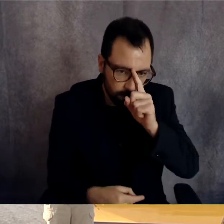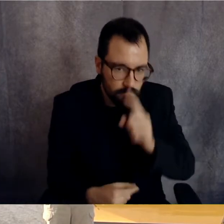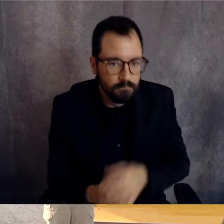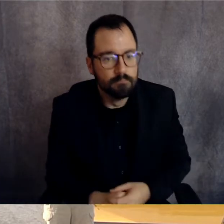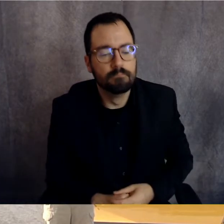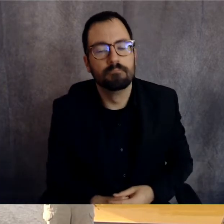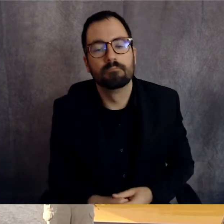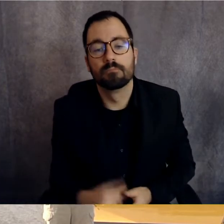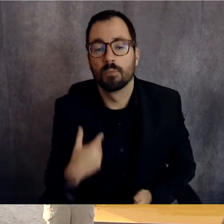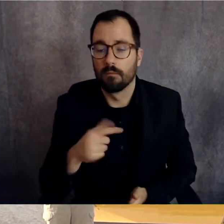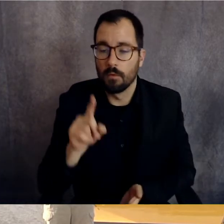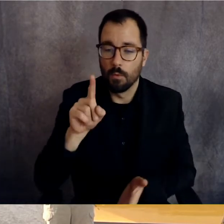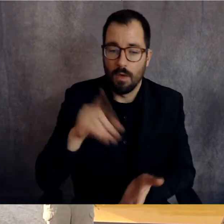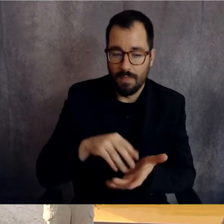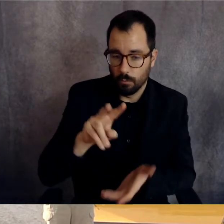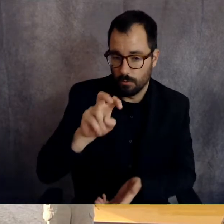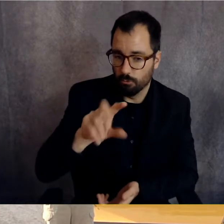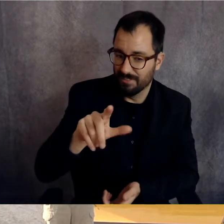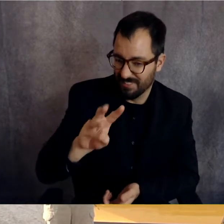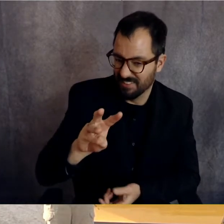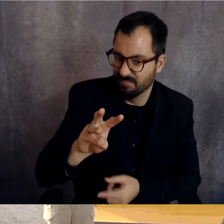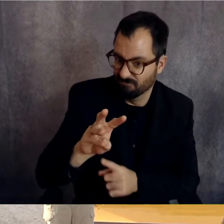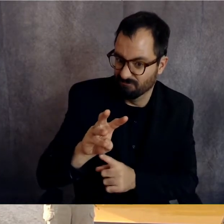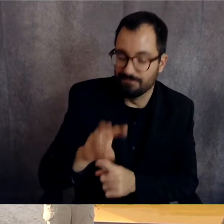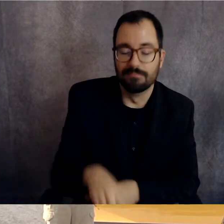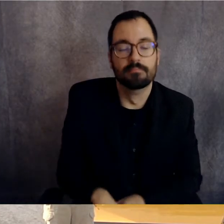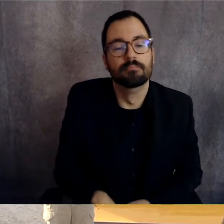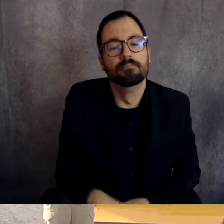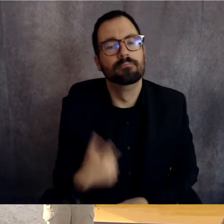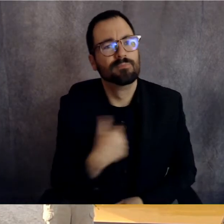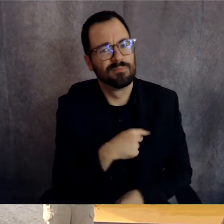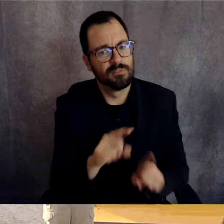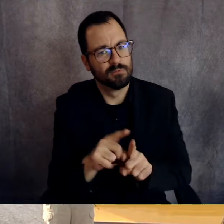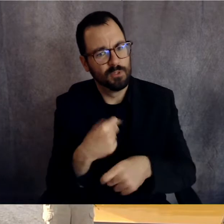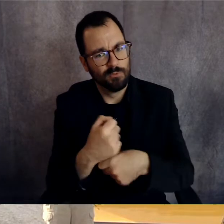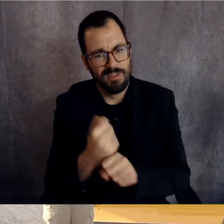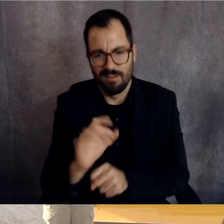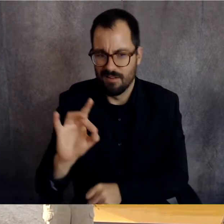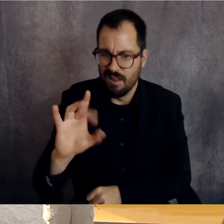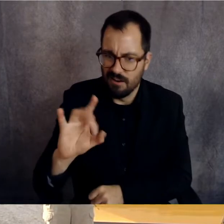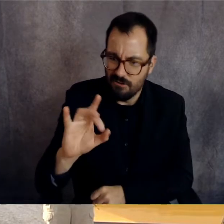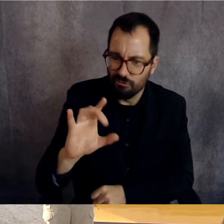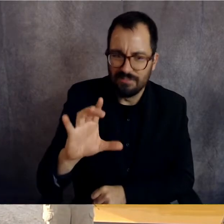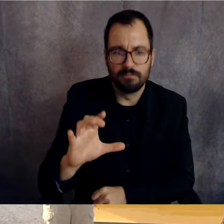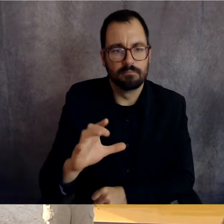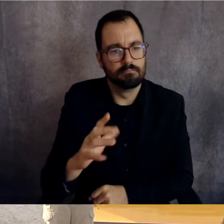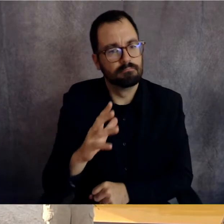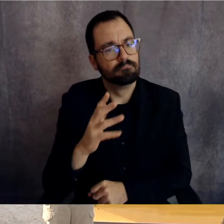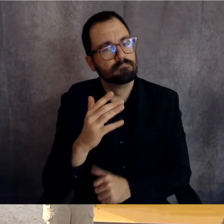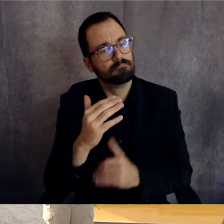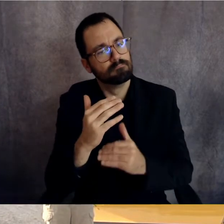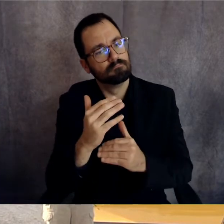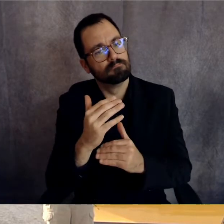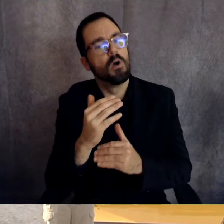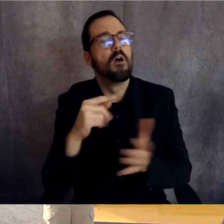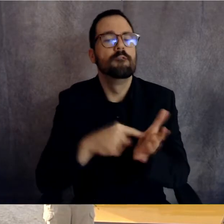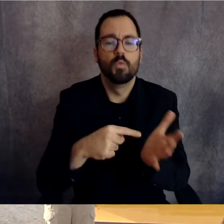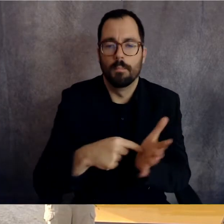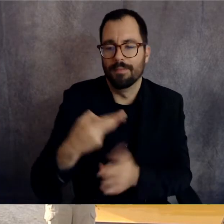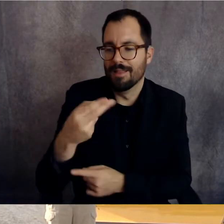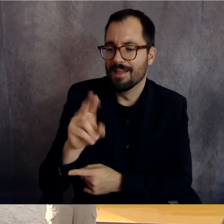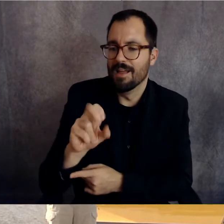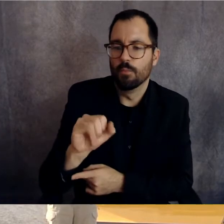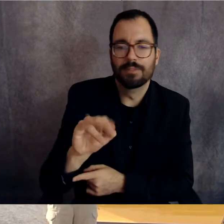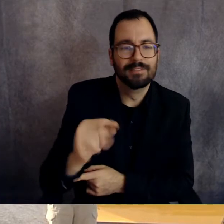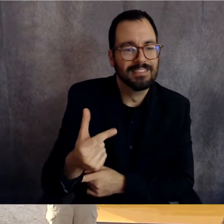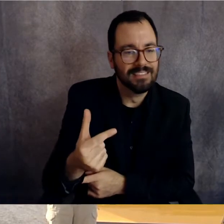rental relief vouchers to households. We created over 800 units of income-restricted affordable housing in the city. We passed